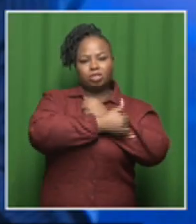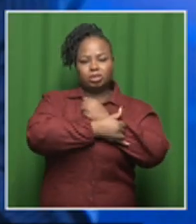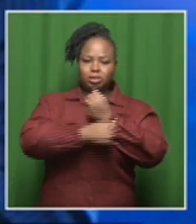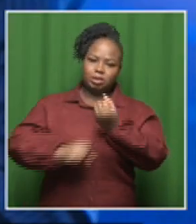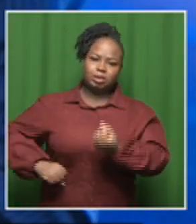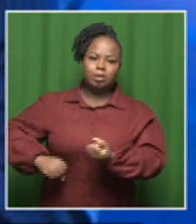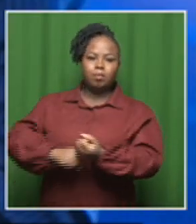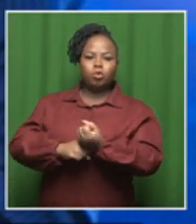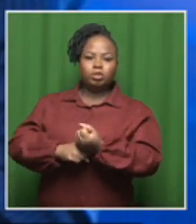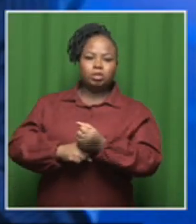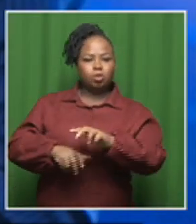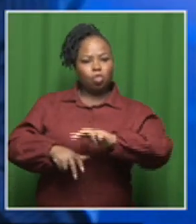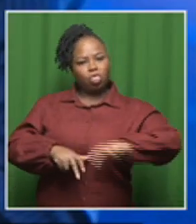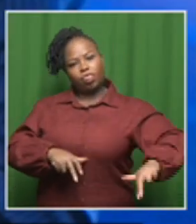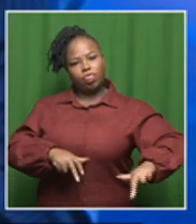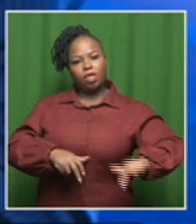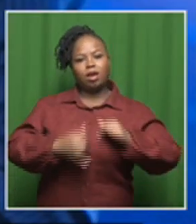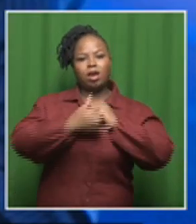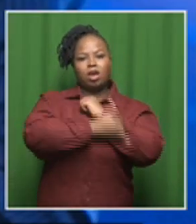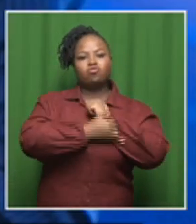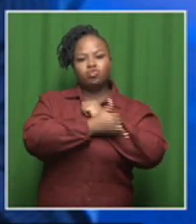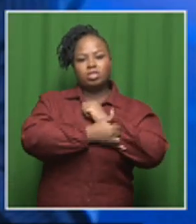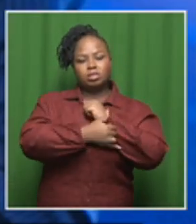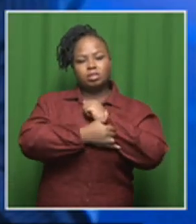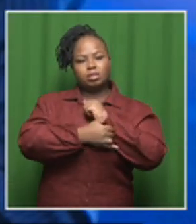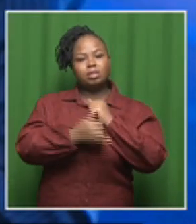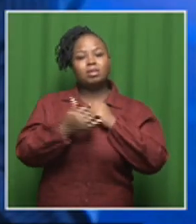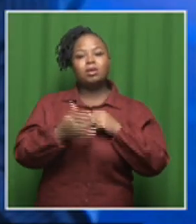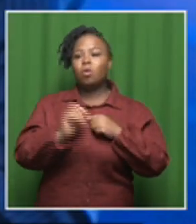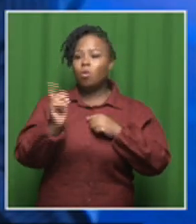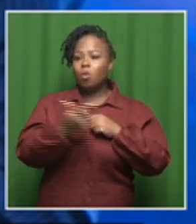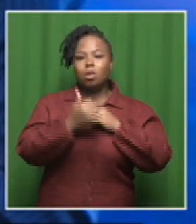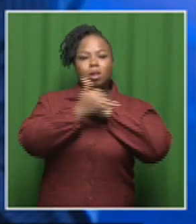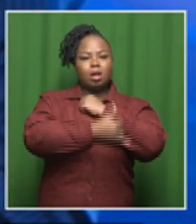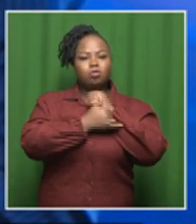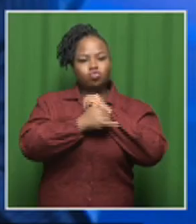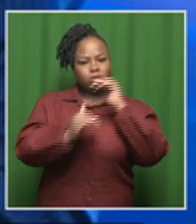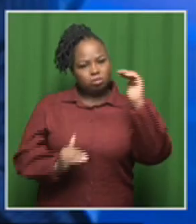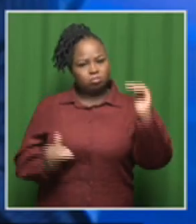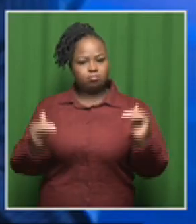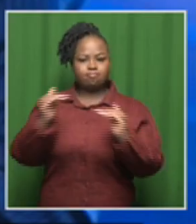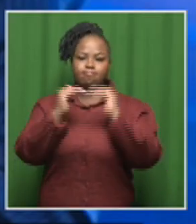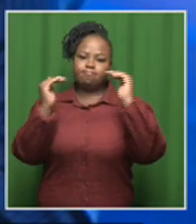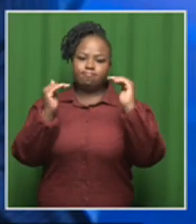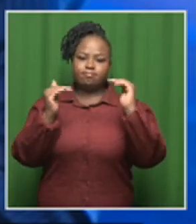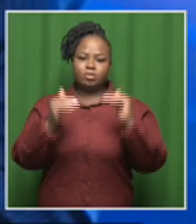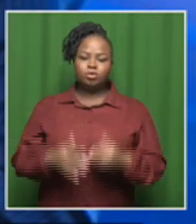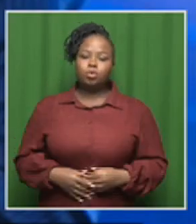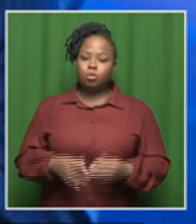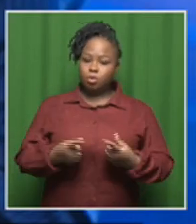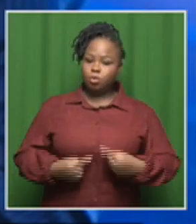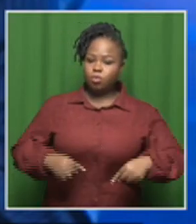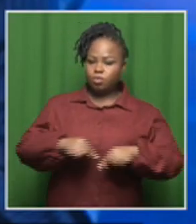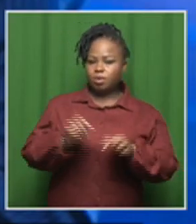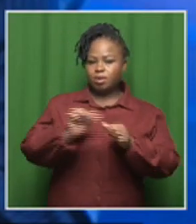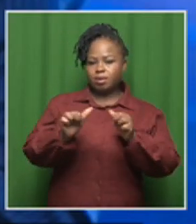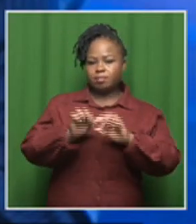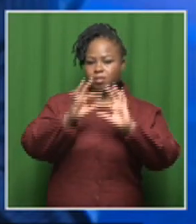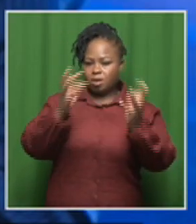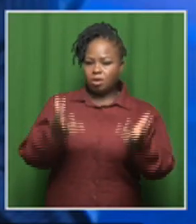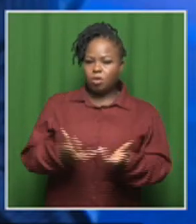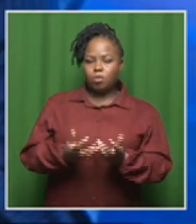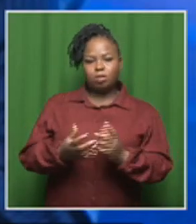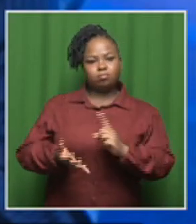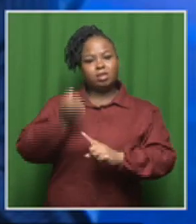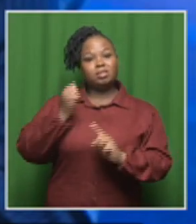marginalized, equality, equal treatment of countries. And for you to achieve a better world as